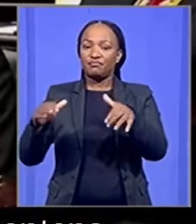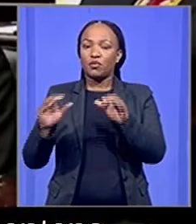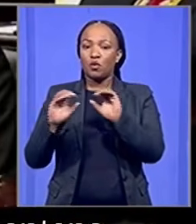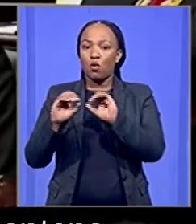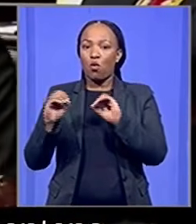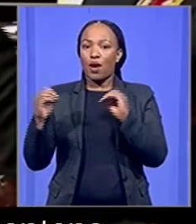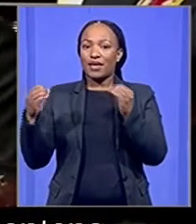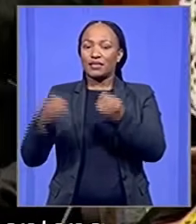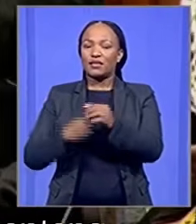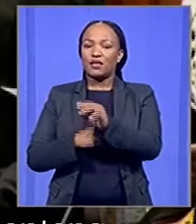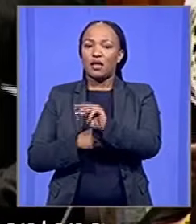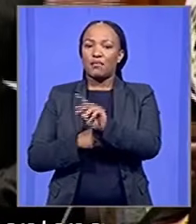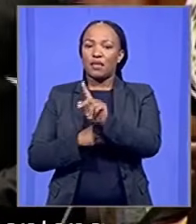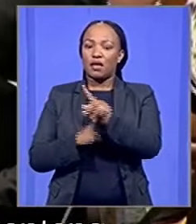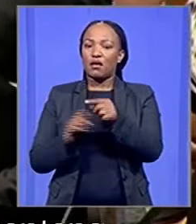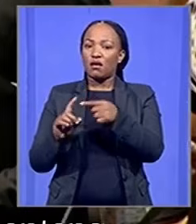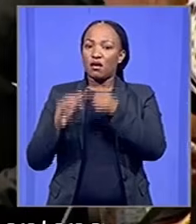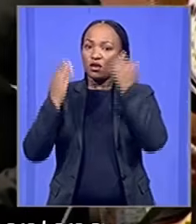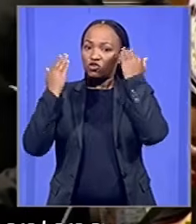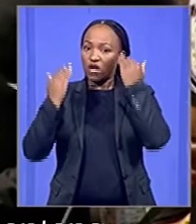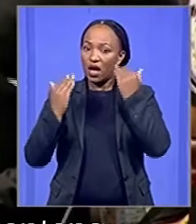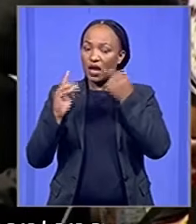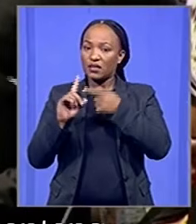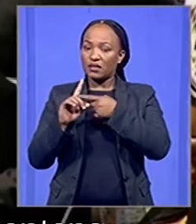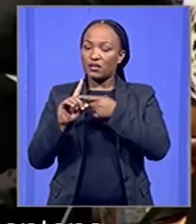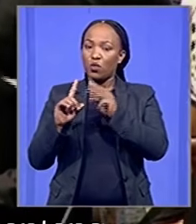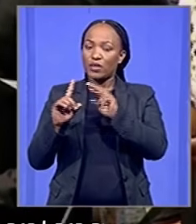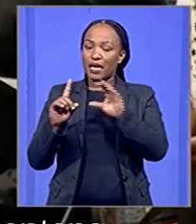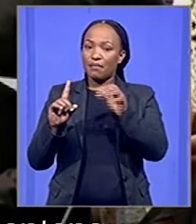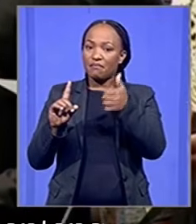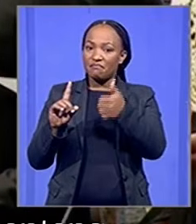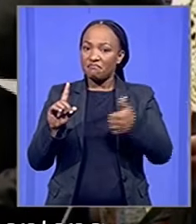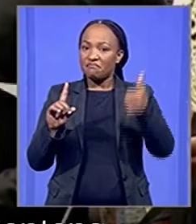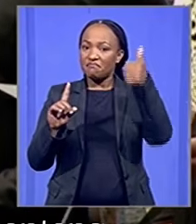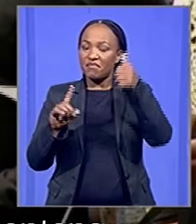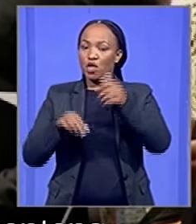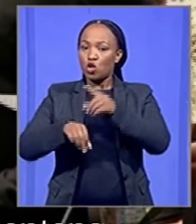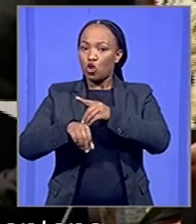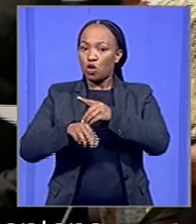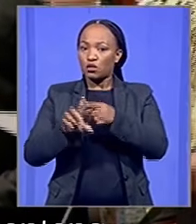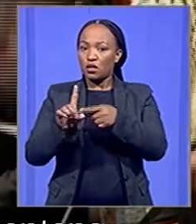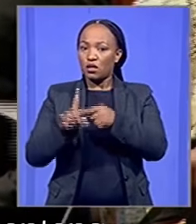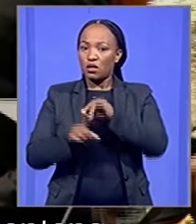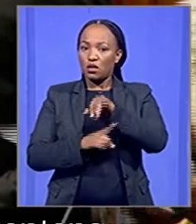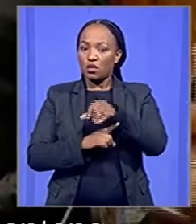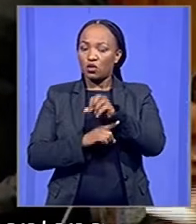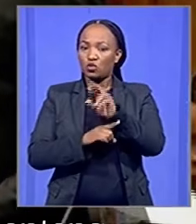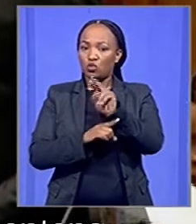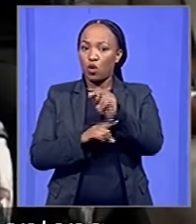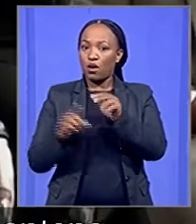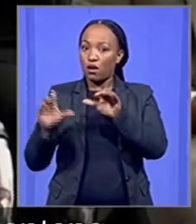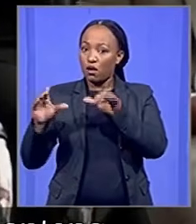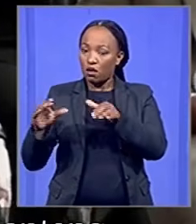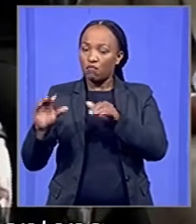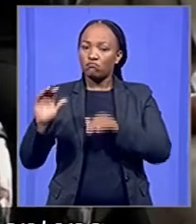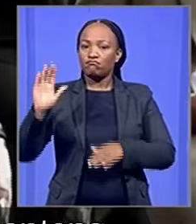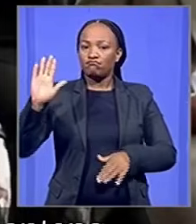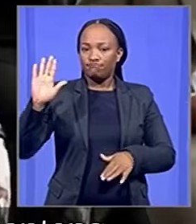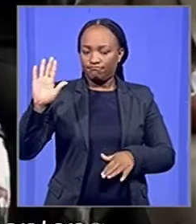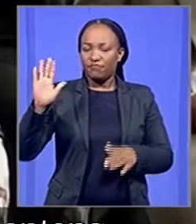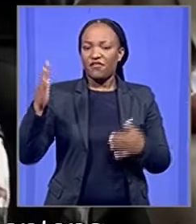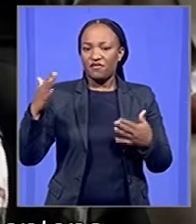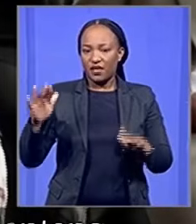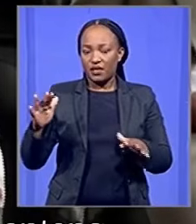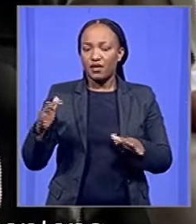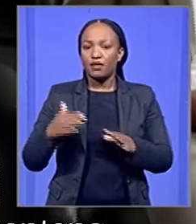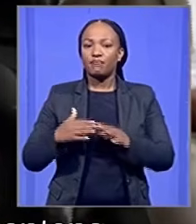tse teletsweng pele ke moahlodi wa mehleng wa lekgotla la Western Cape Ngaka John Hlophe di nkisitswe kano. Hara tse ding tsa ditho tsena